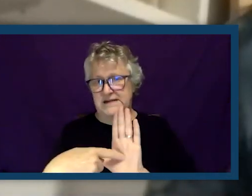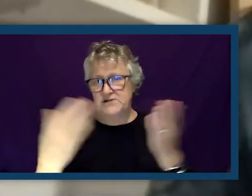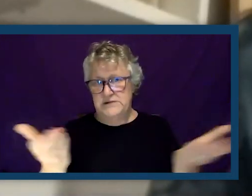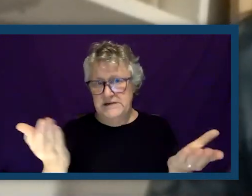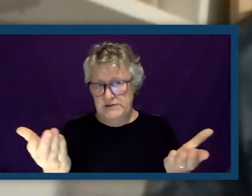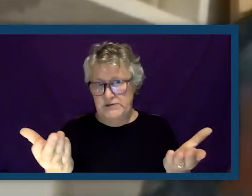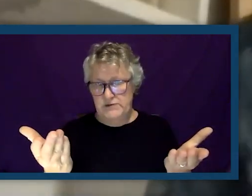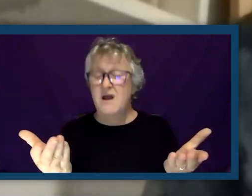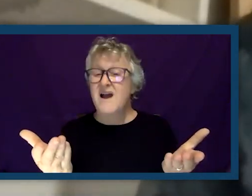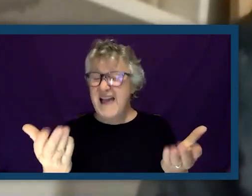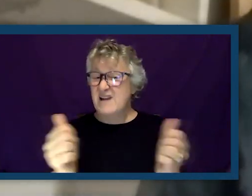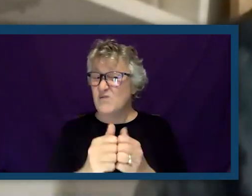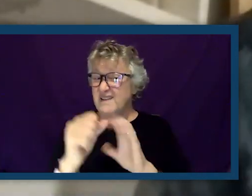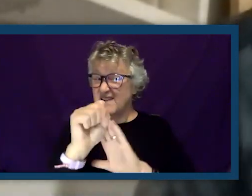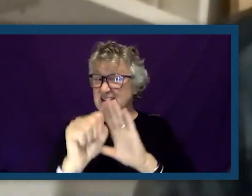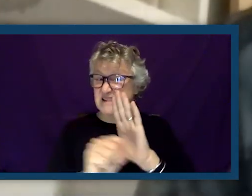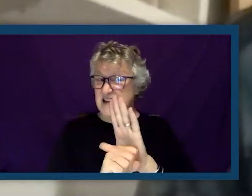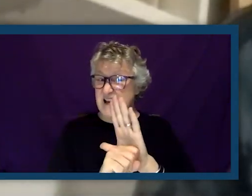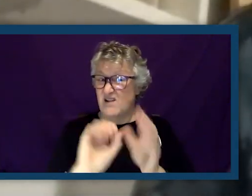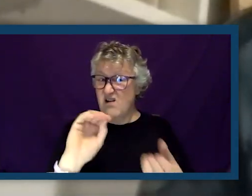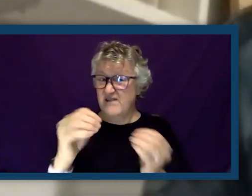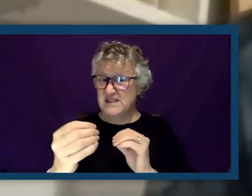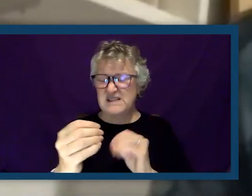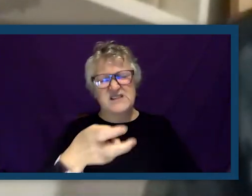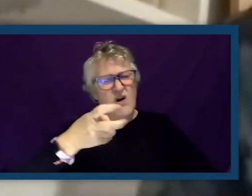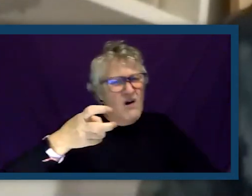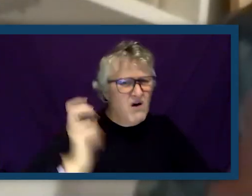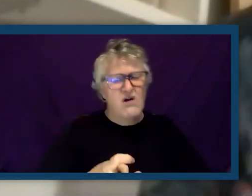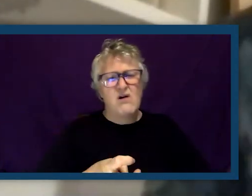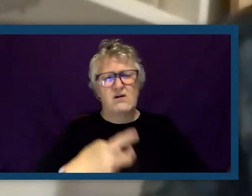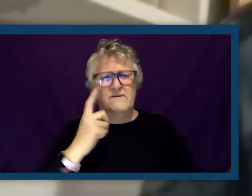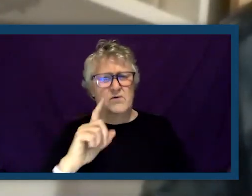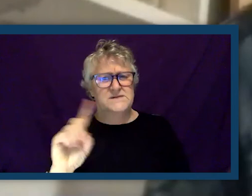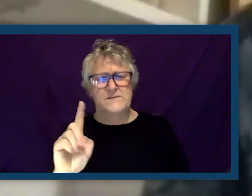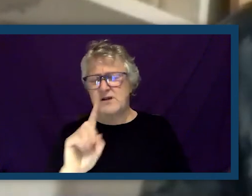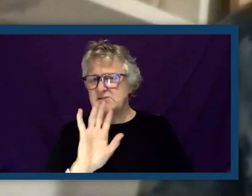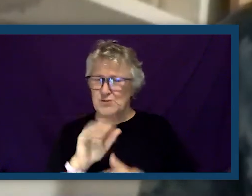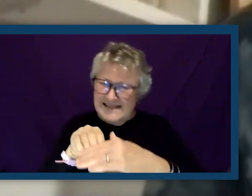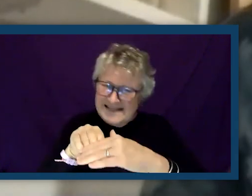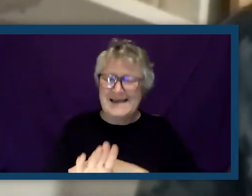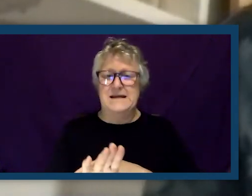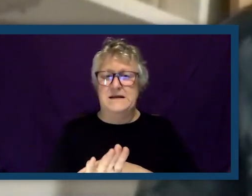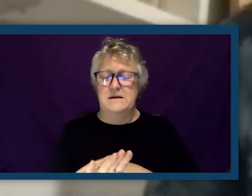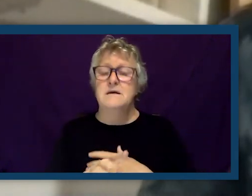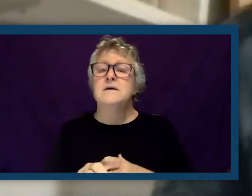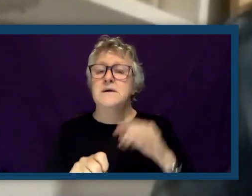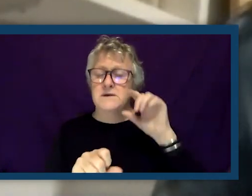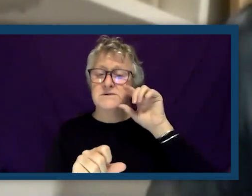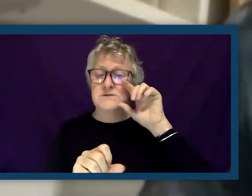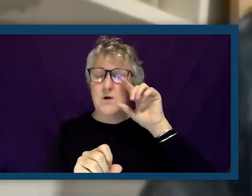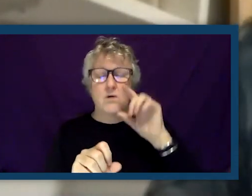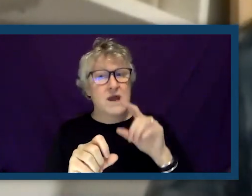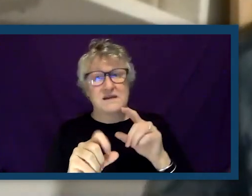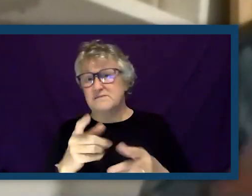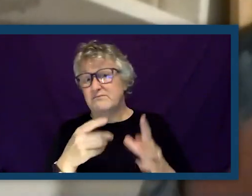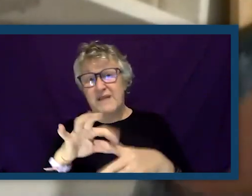statewide offices, it's very hard for a Republican to win. And really the only way is through some of these kind of methods, such as a recall.